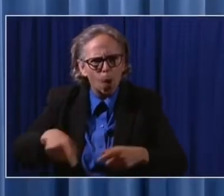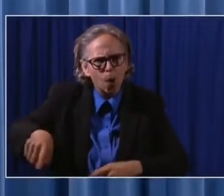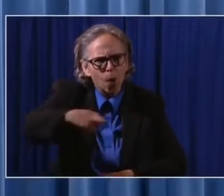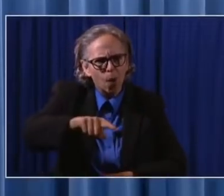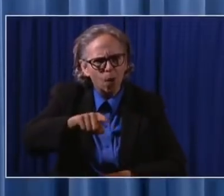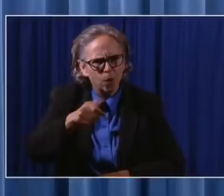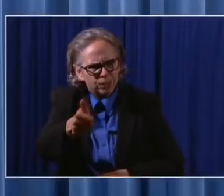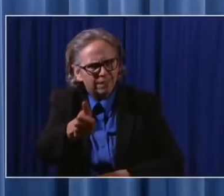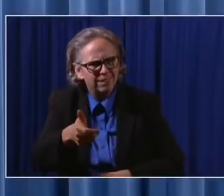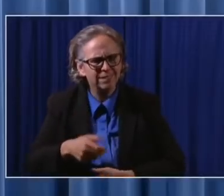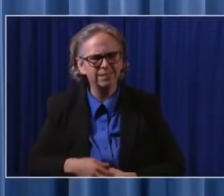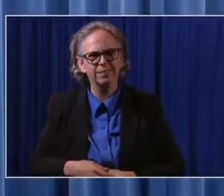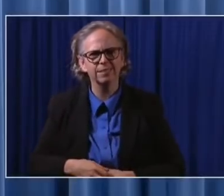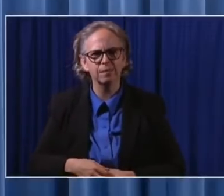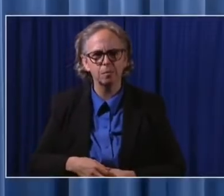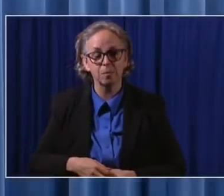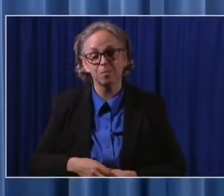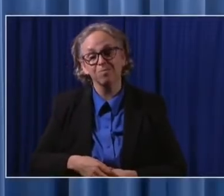take the long view.